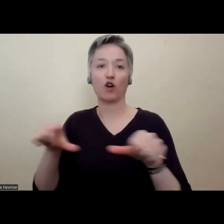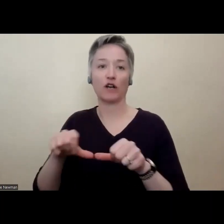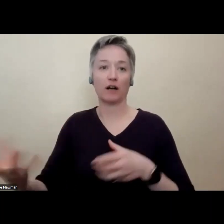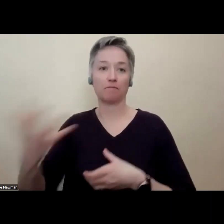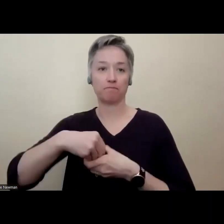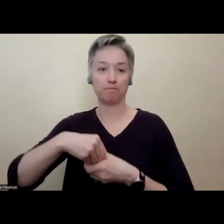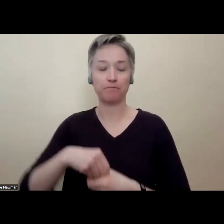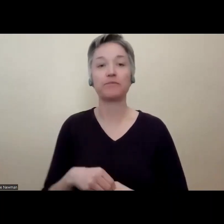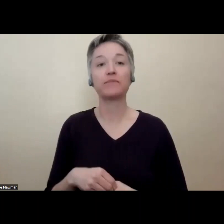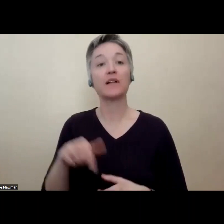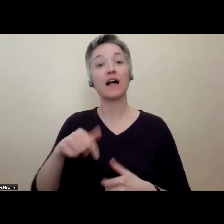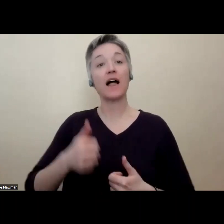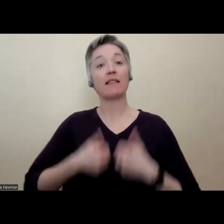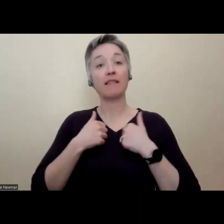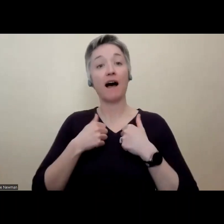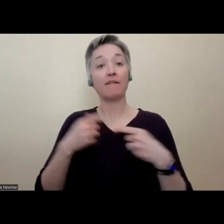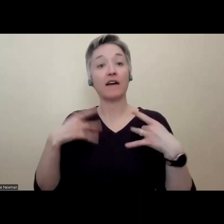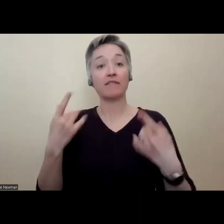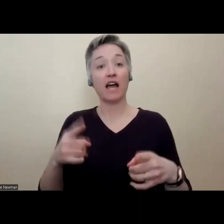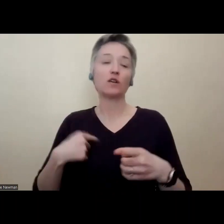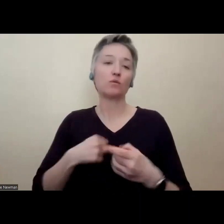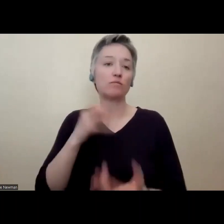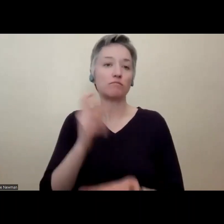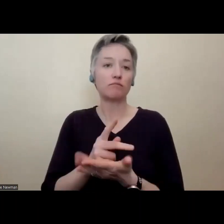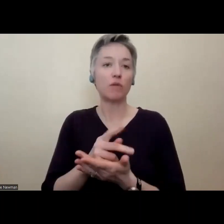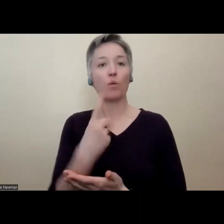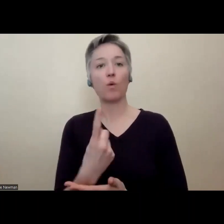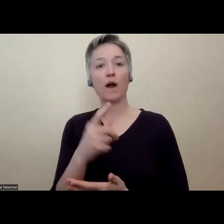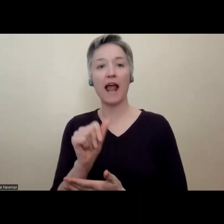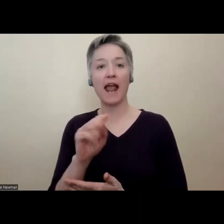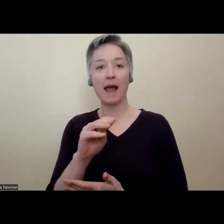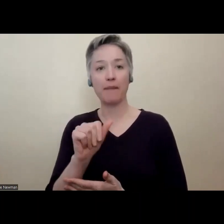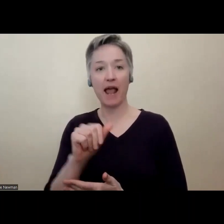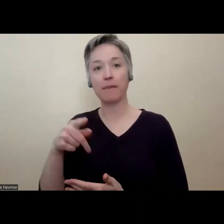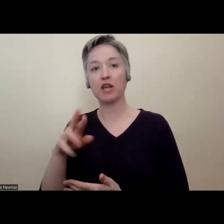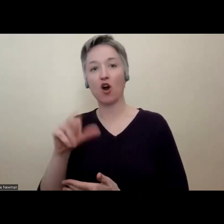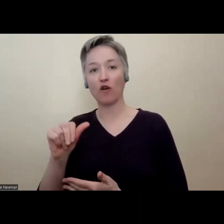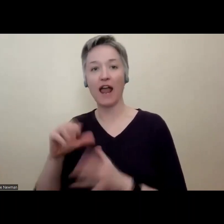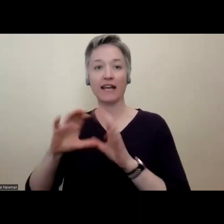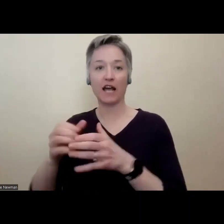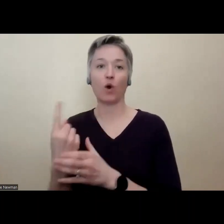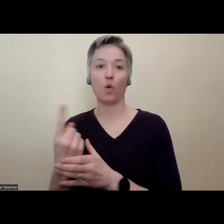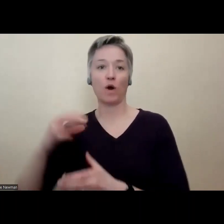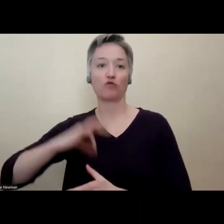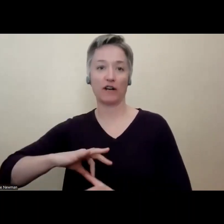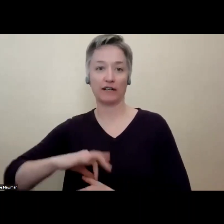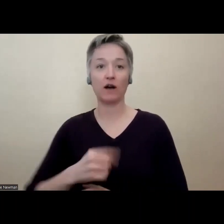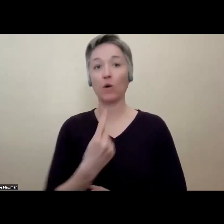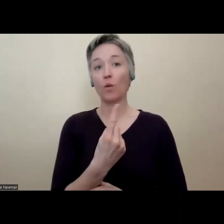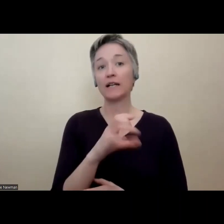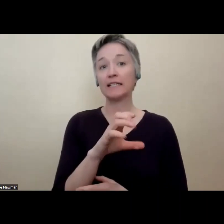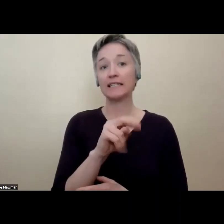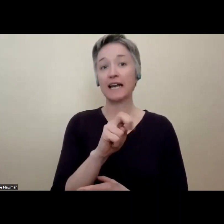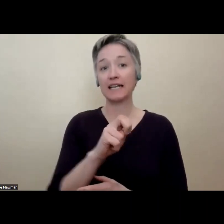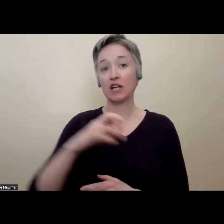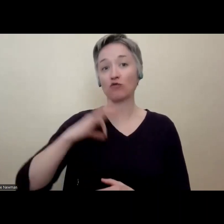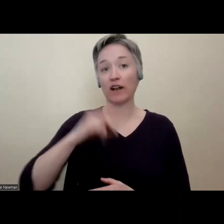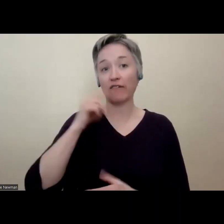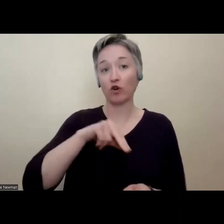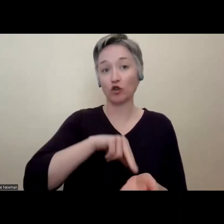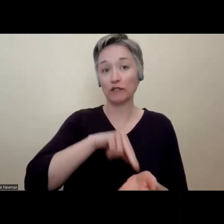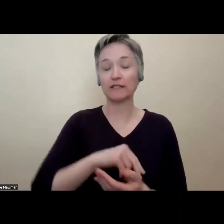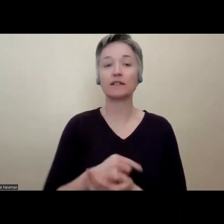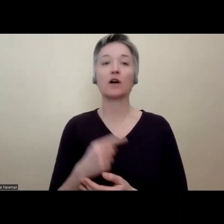been approved for one AMA PRA Category 1 credit, one CNE credit for nurses, and